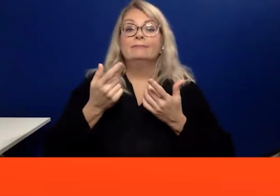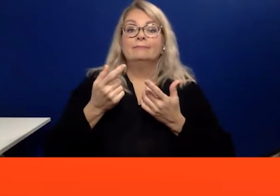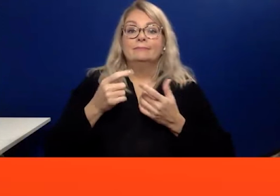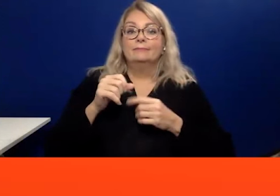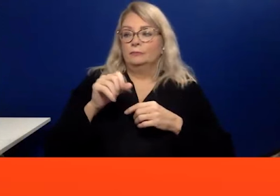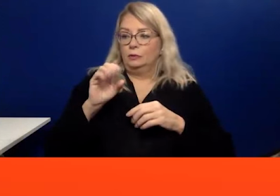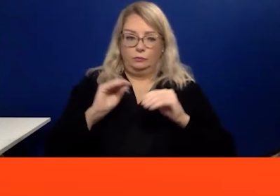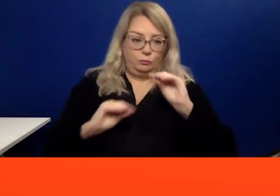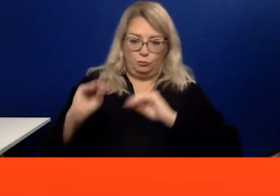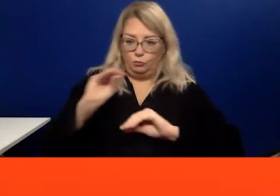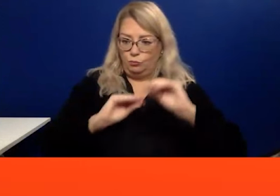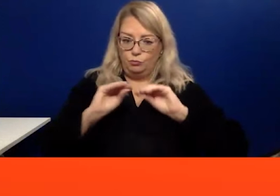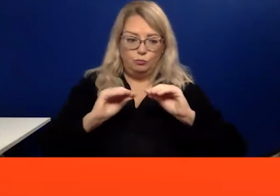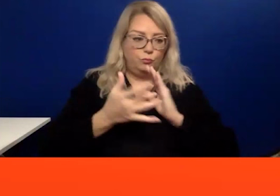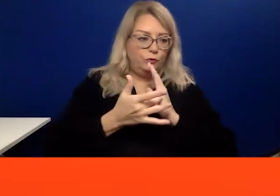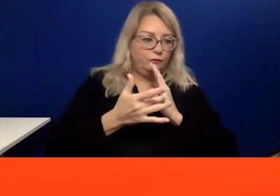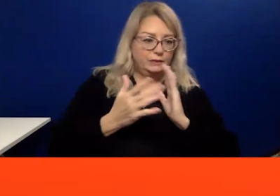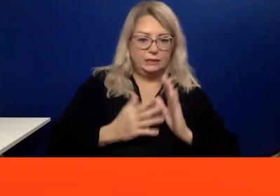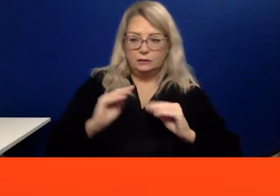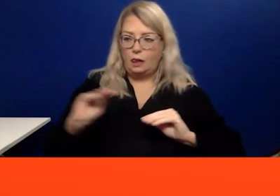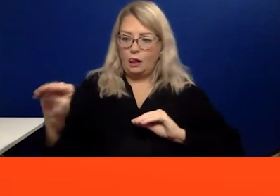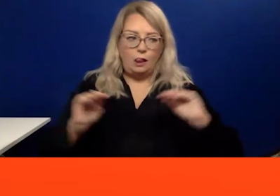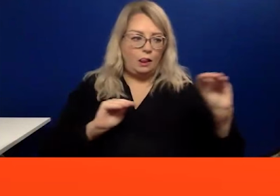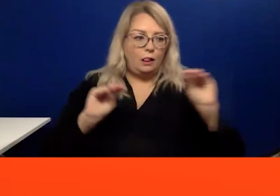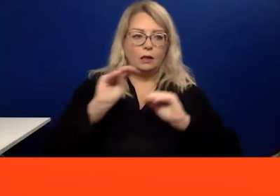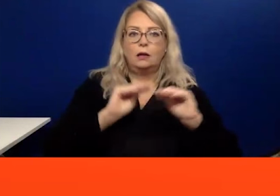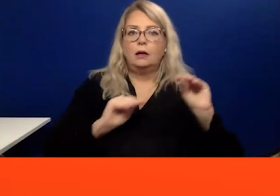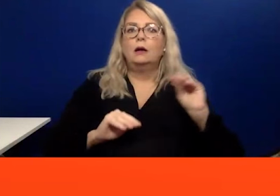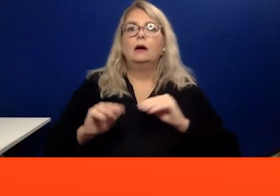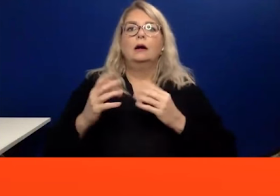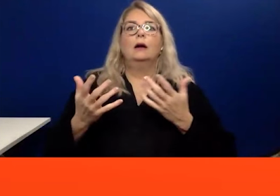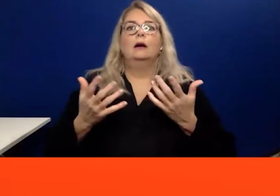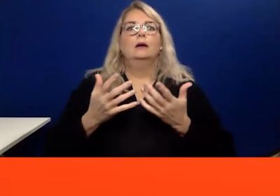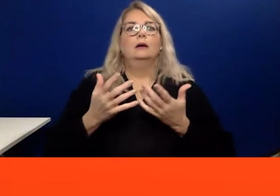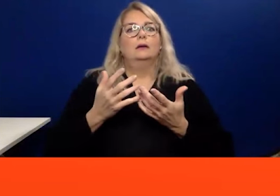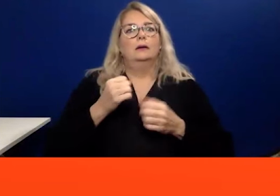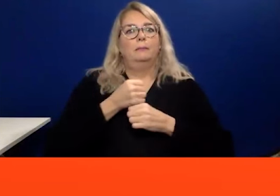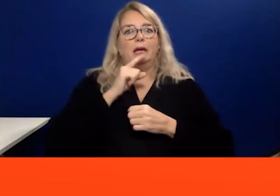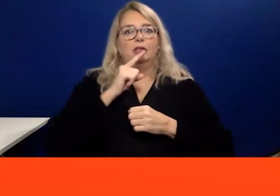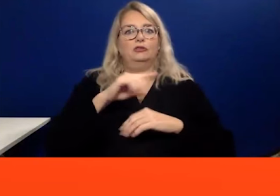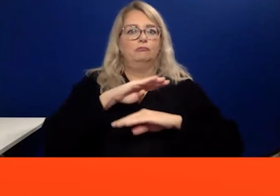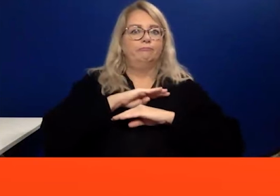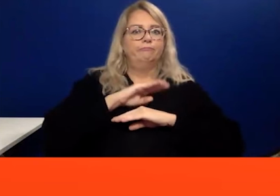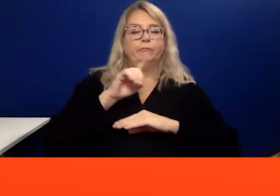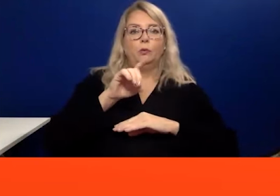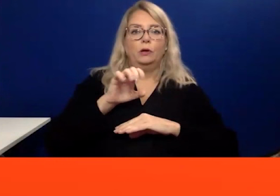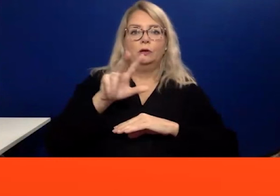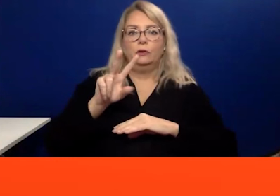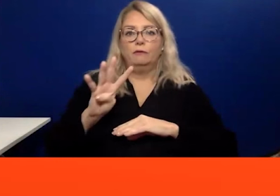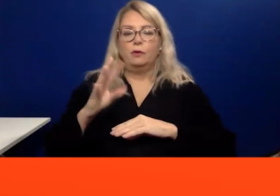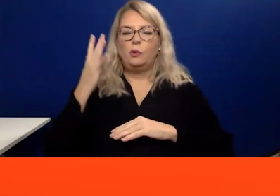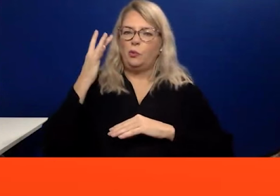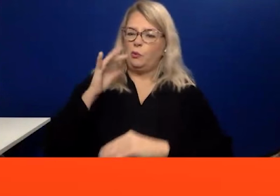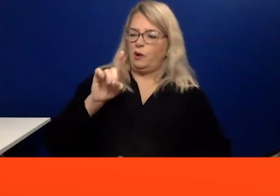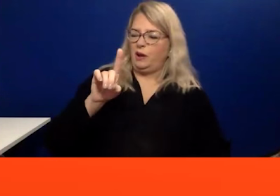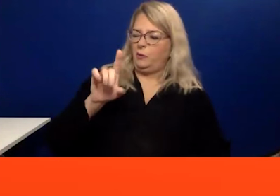They'll have to find their way pretty quick over to that home or business to get there in 144 minutes. By the way, why 144 minutes? Because